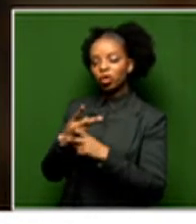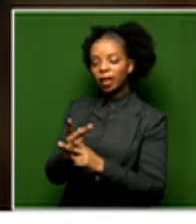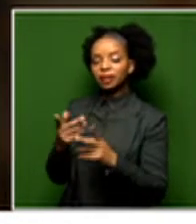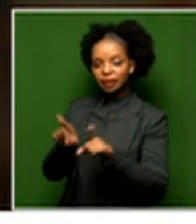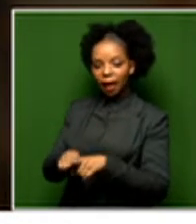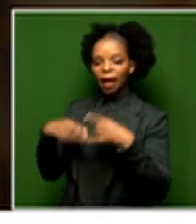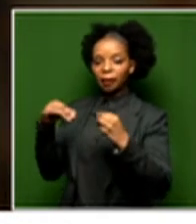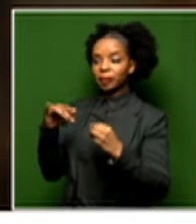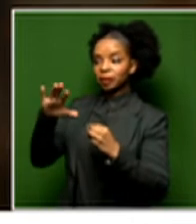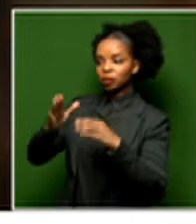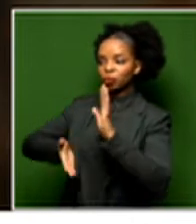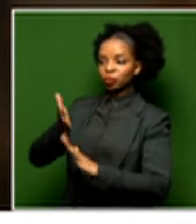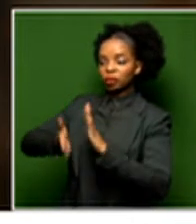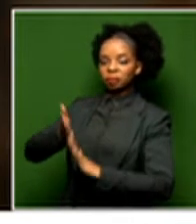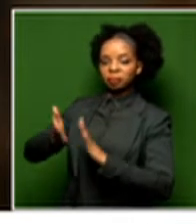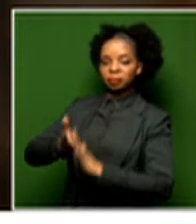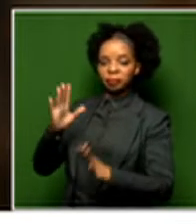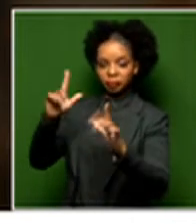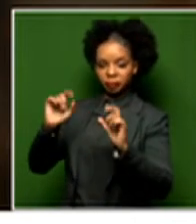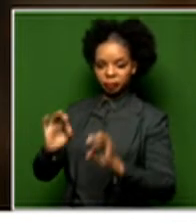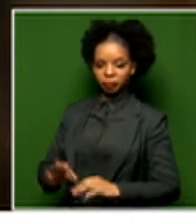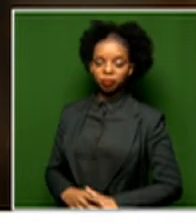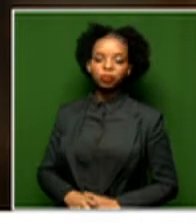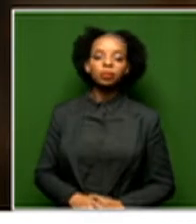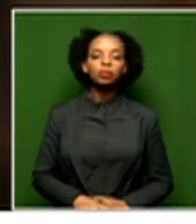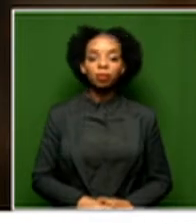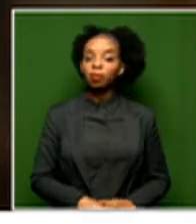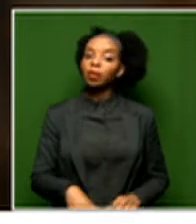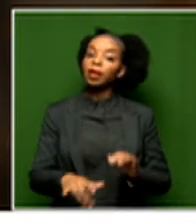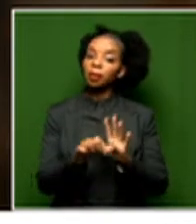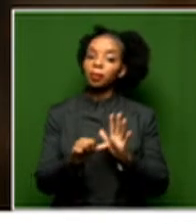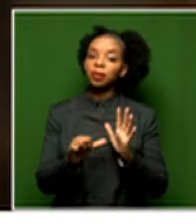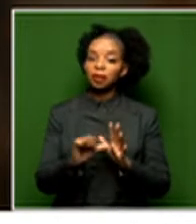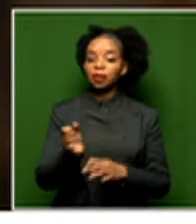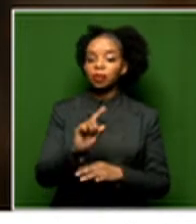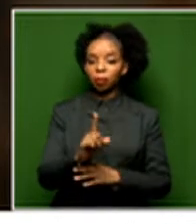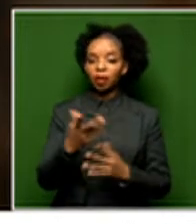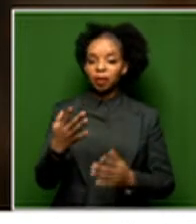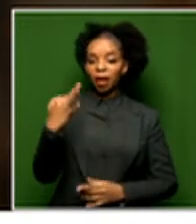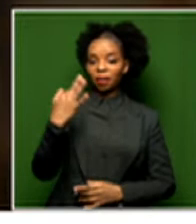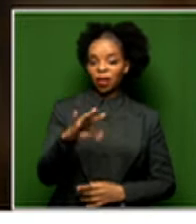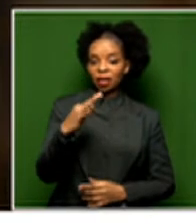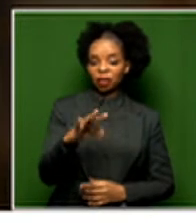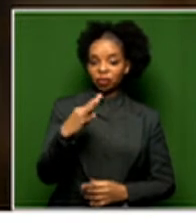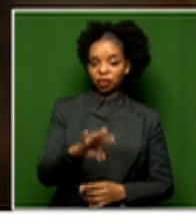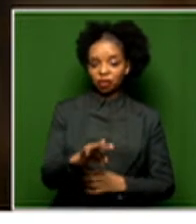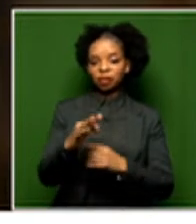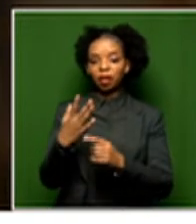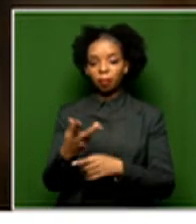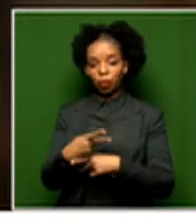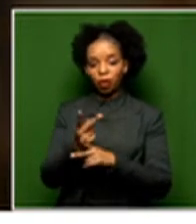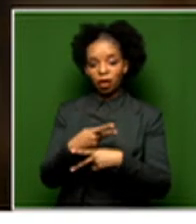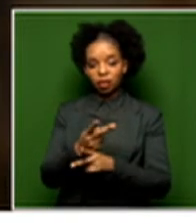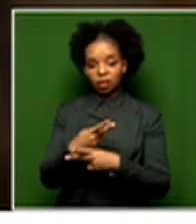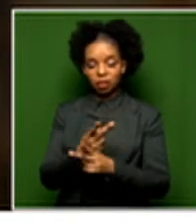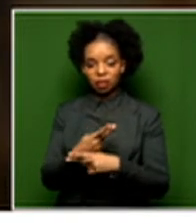So, very important is production. Fashion production is one of the most critical thing, and